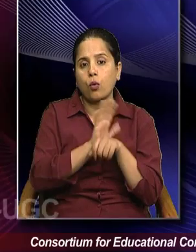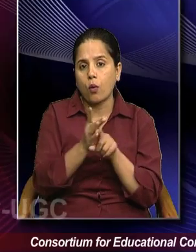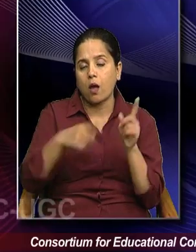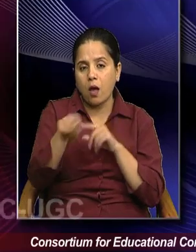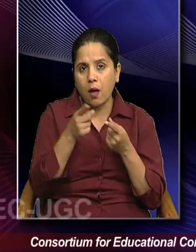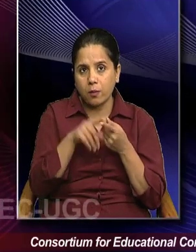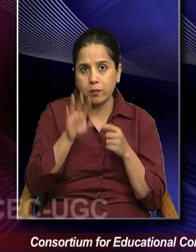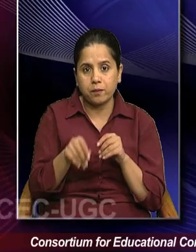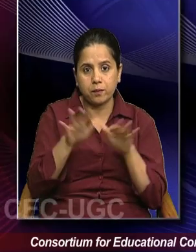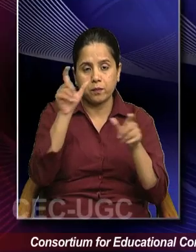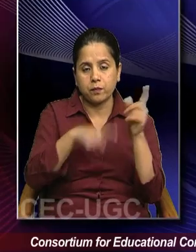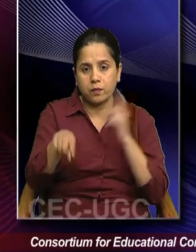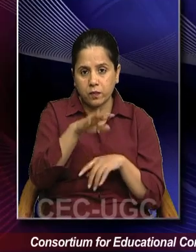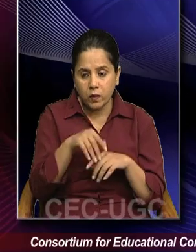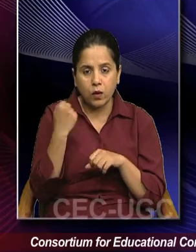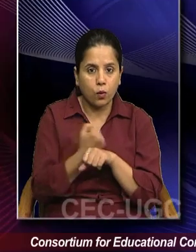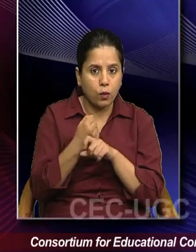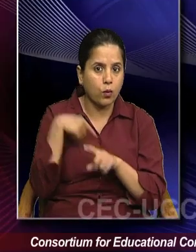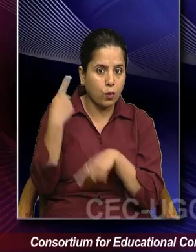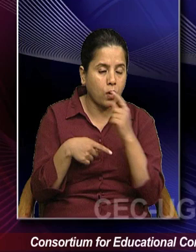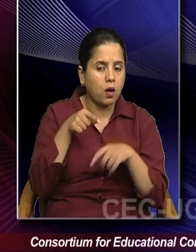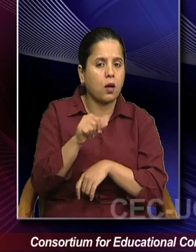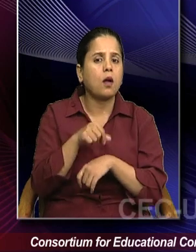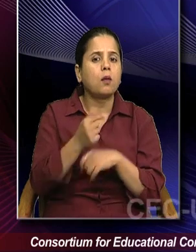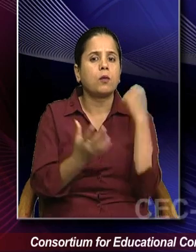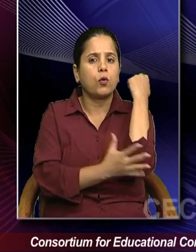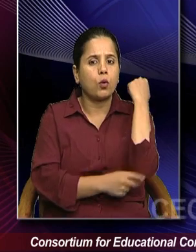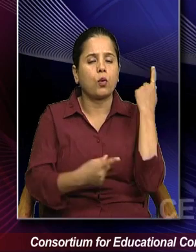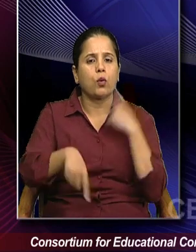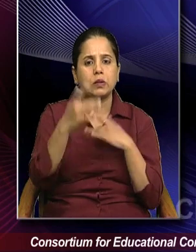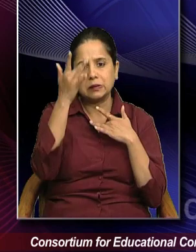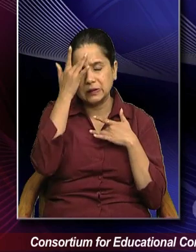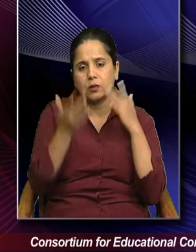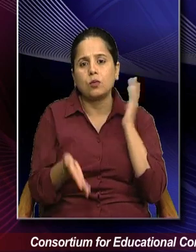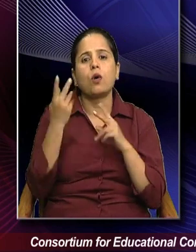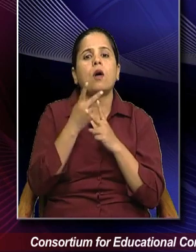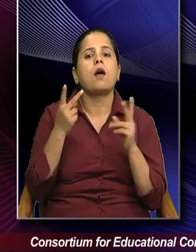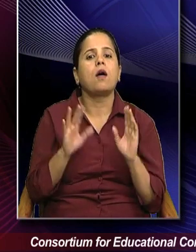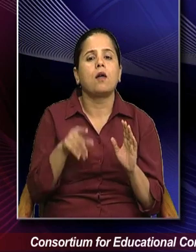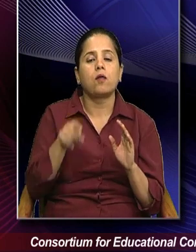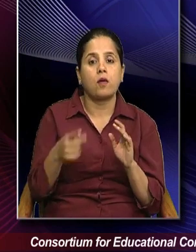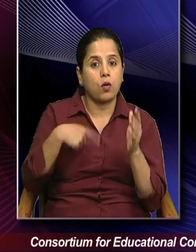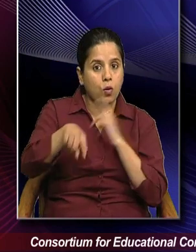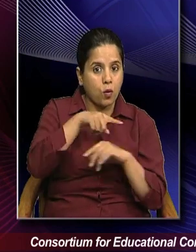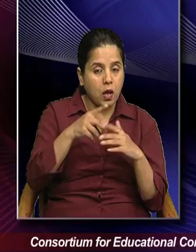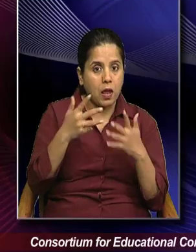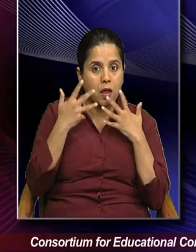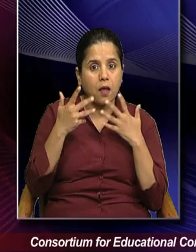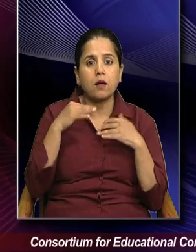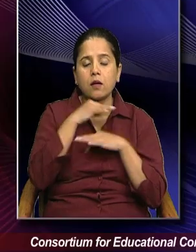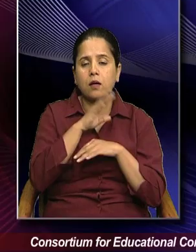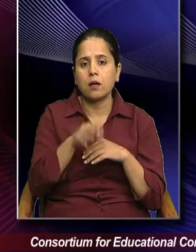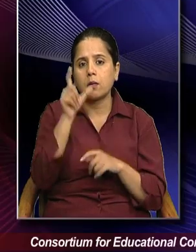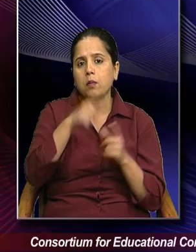pushing a generation of daily wage workers into poverty and chronic illness. Indoor air pollution from